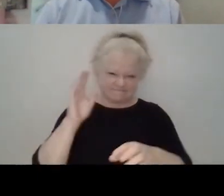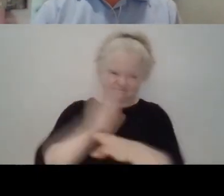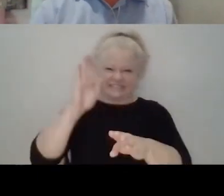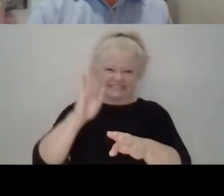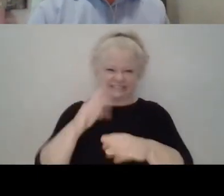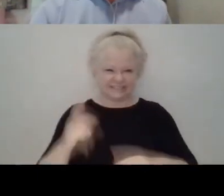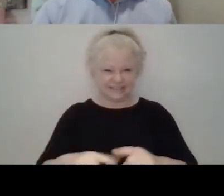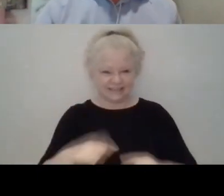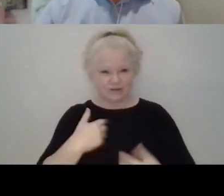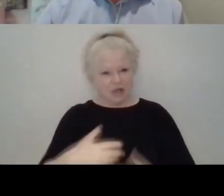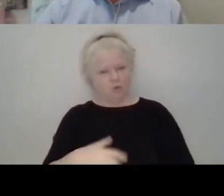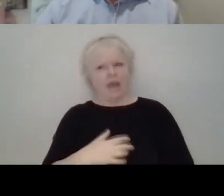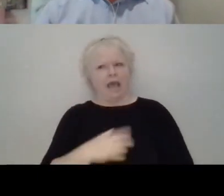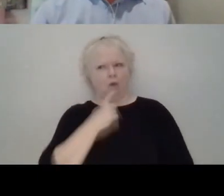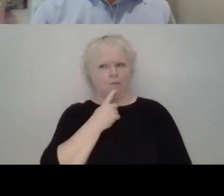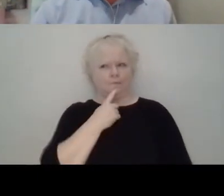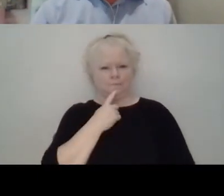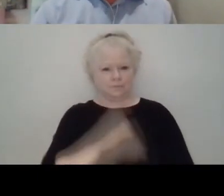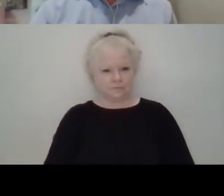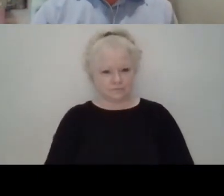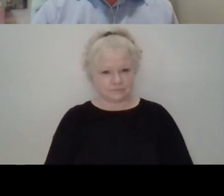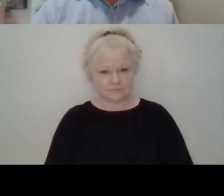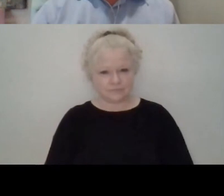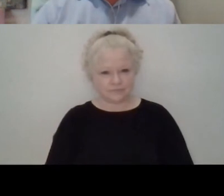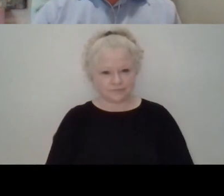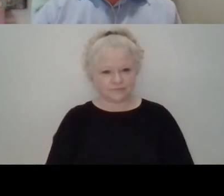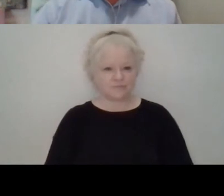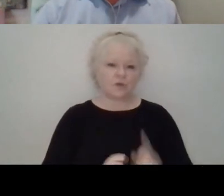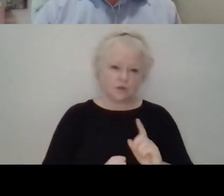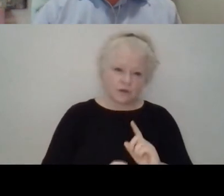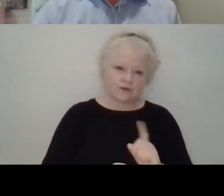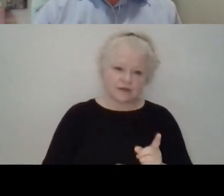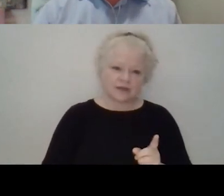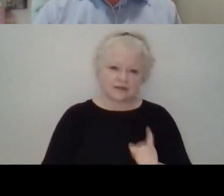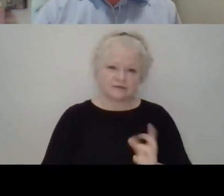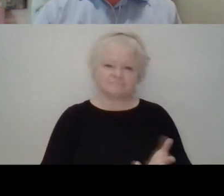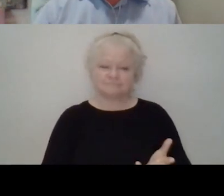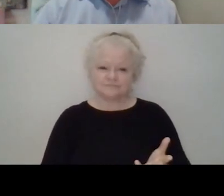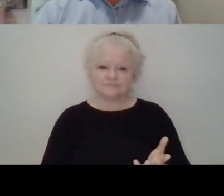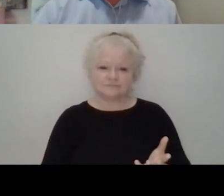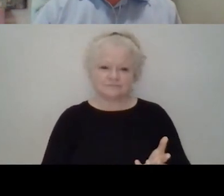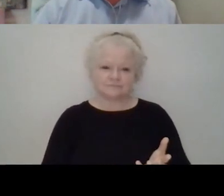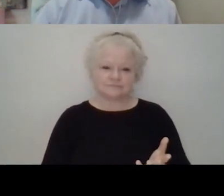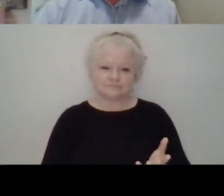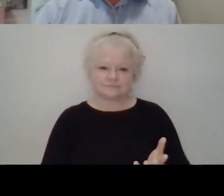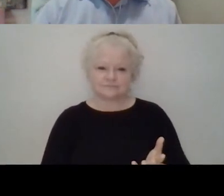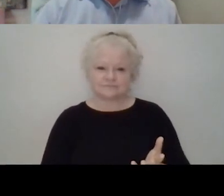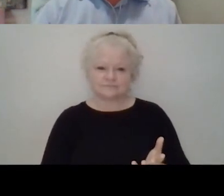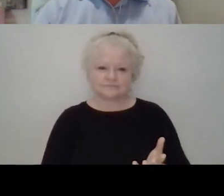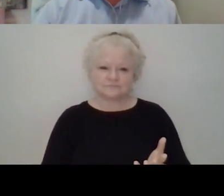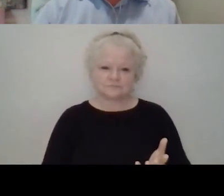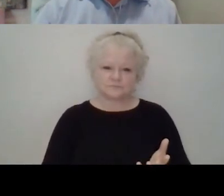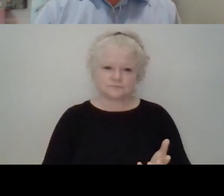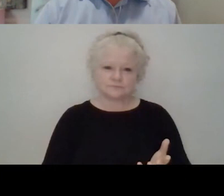Well, I really many times I try to understand. I'm working now on the